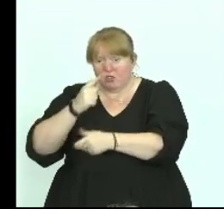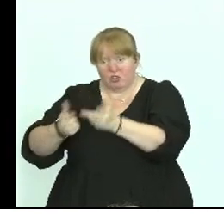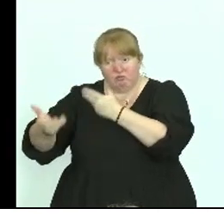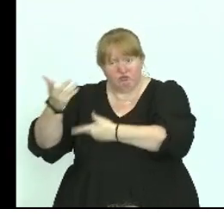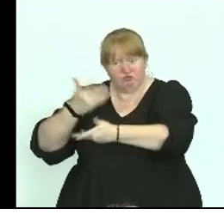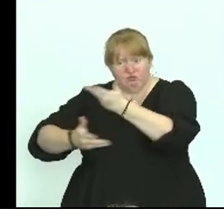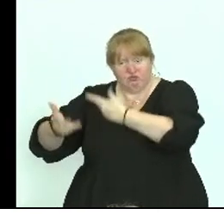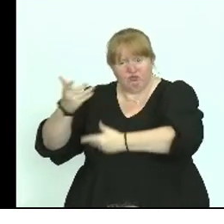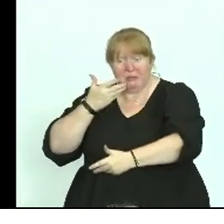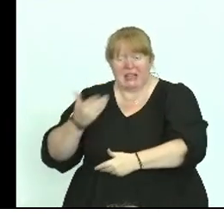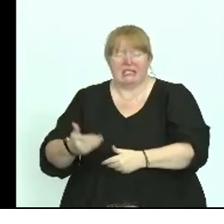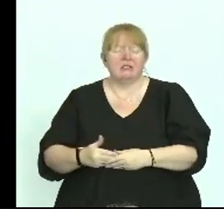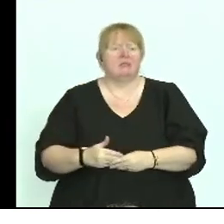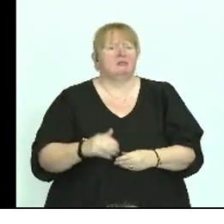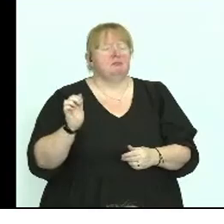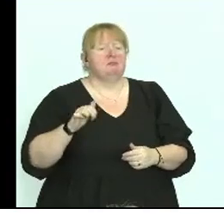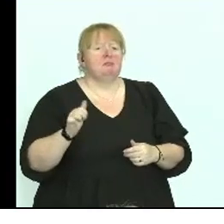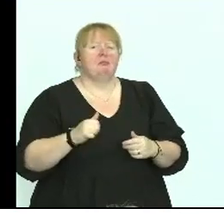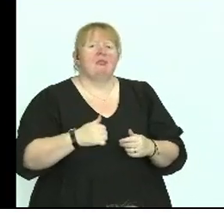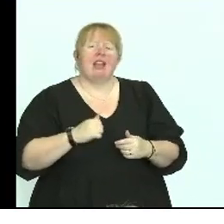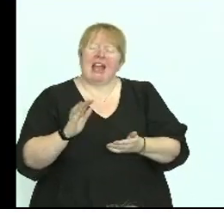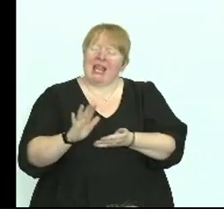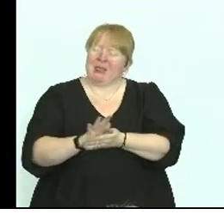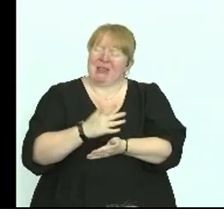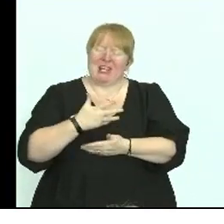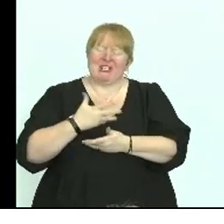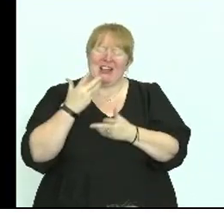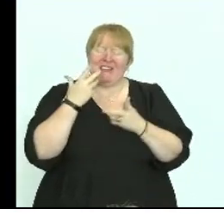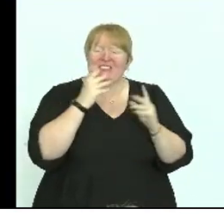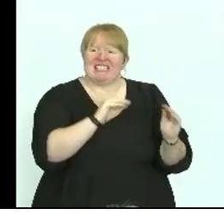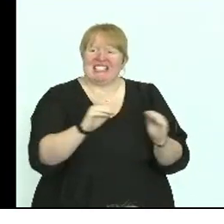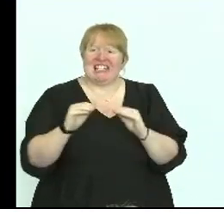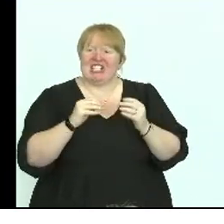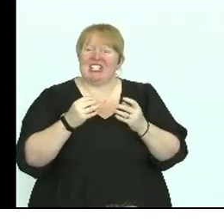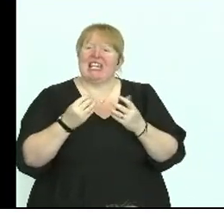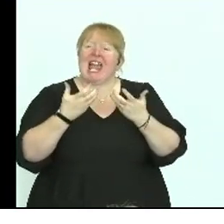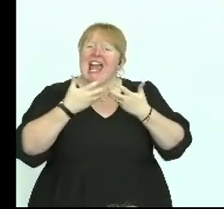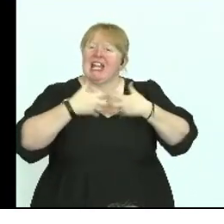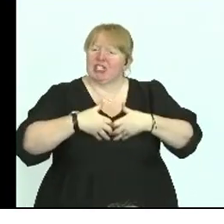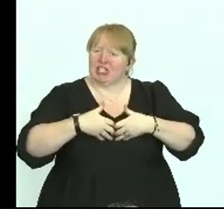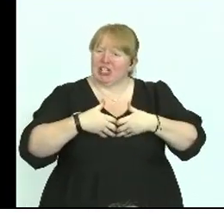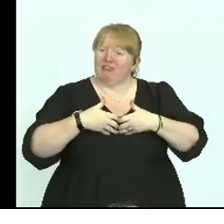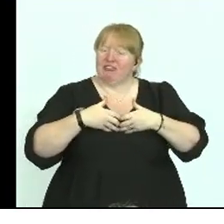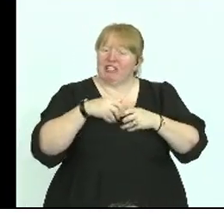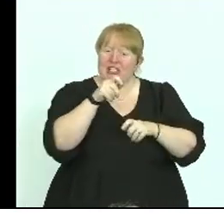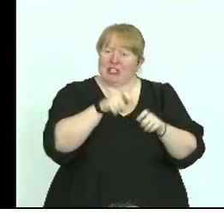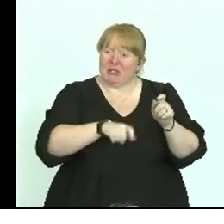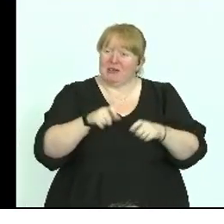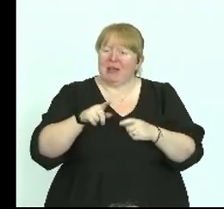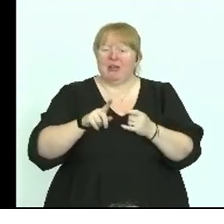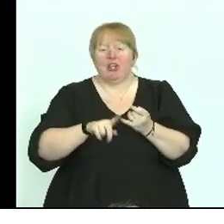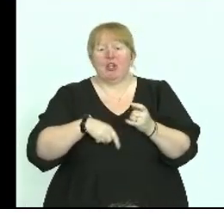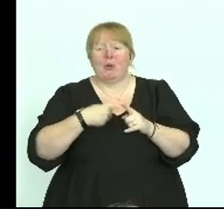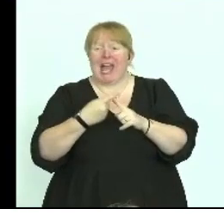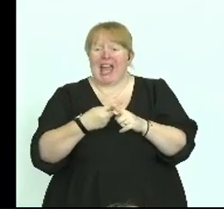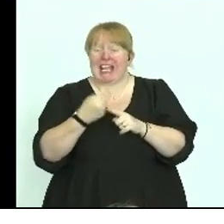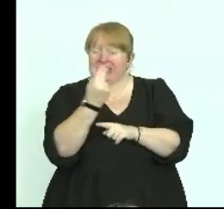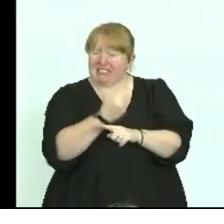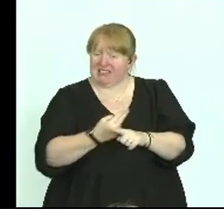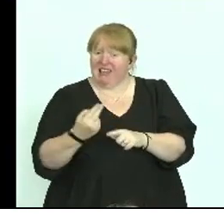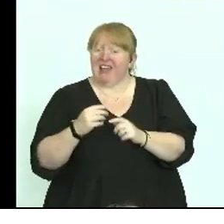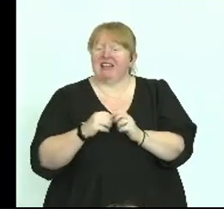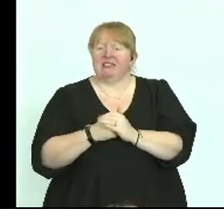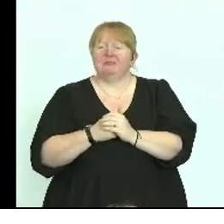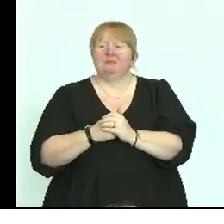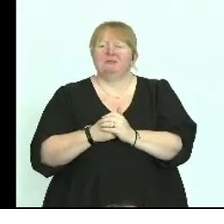that, please? Yeah, so I get the pleasure of teaching engineering students about UX design.